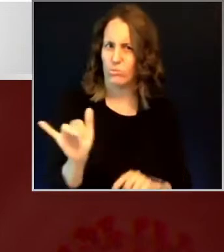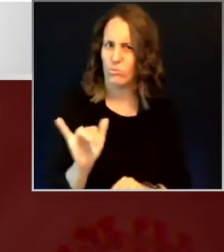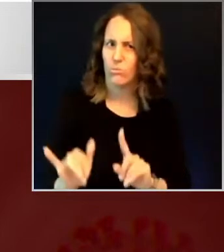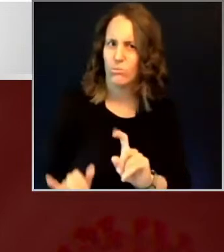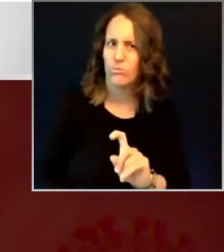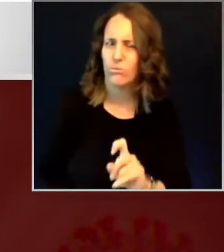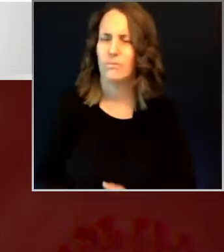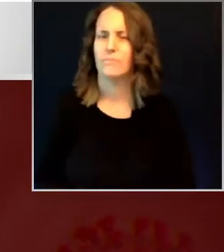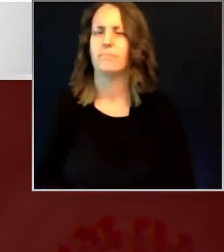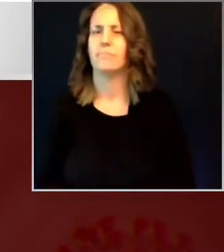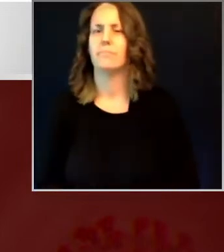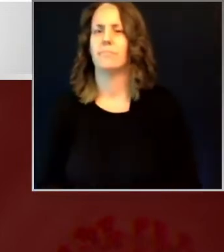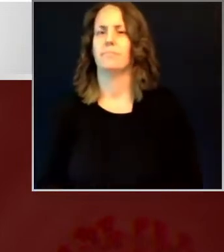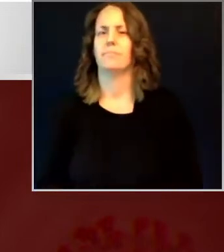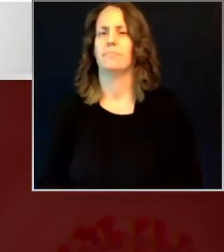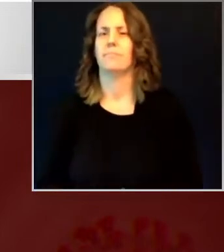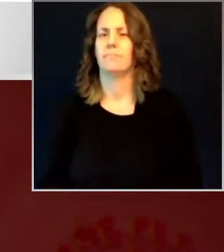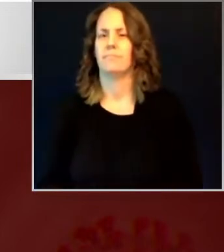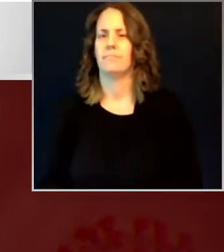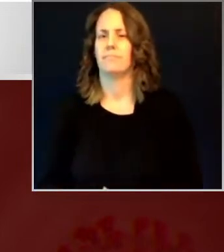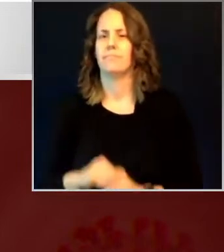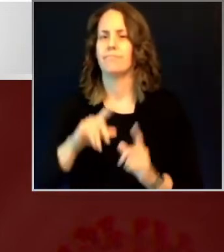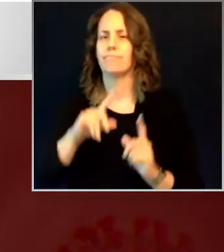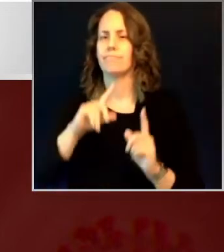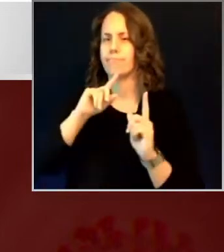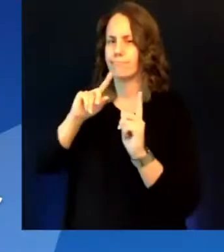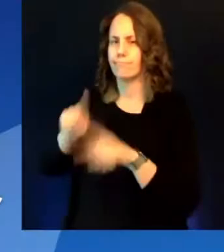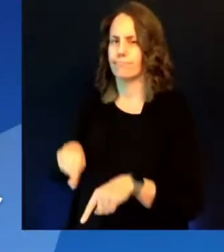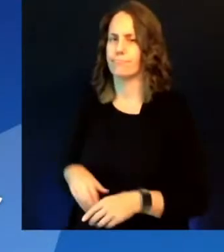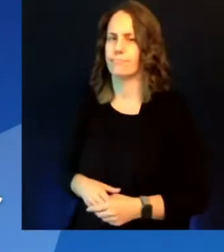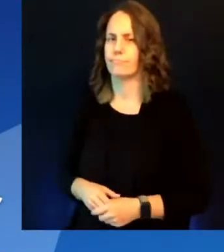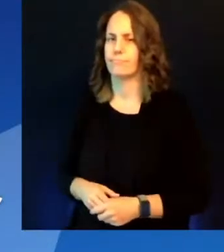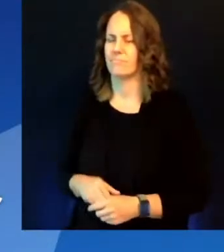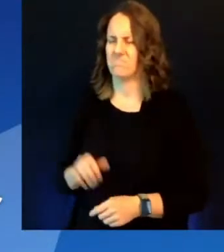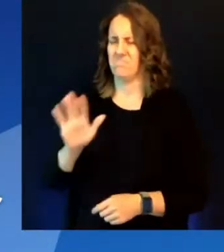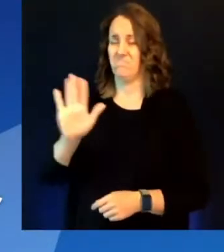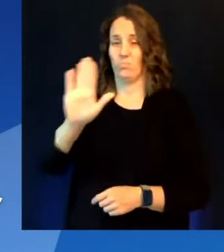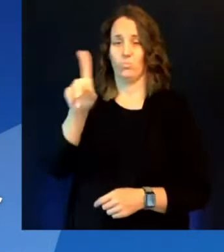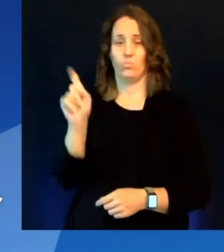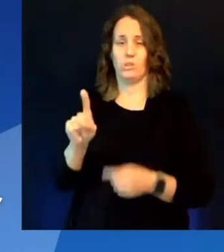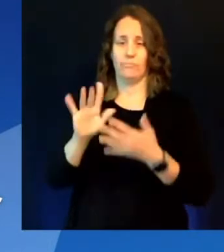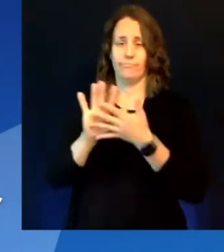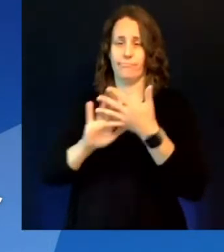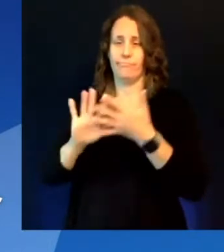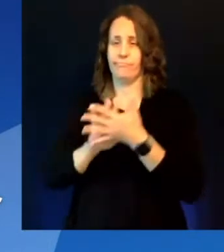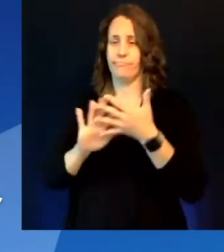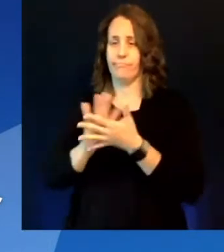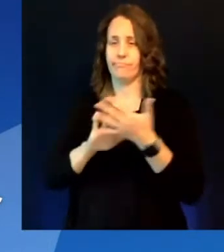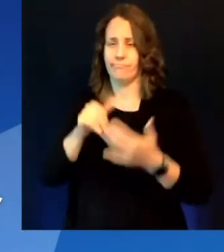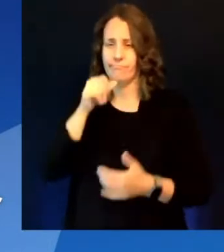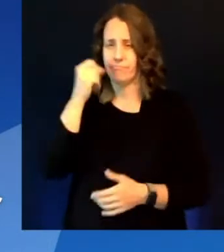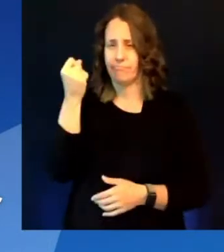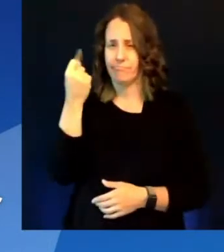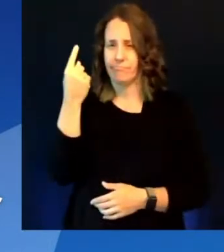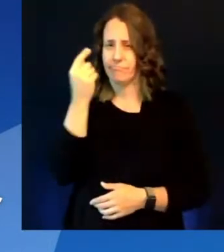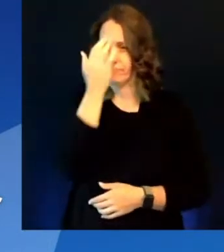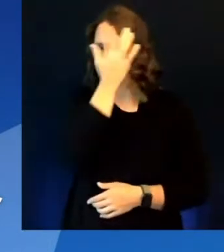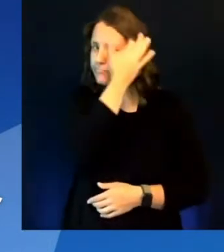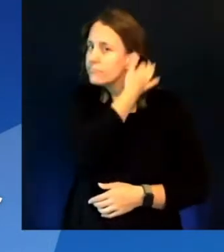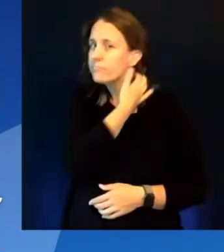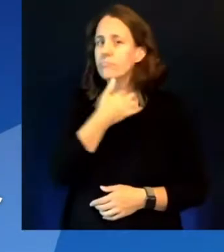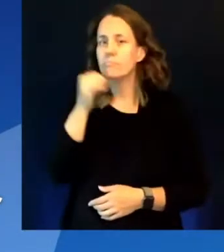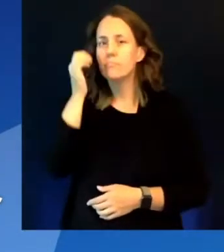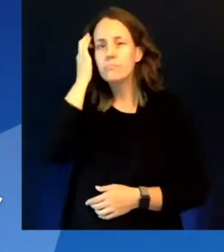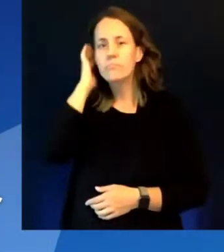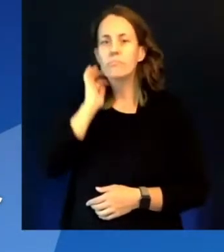Hi, I'm not sure I understand the question. The rate among unvaccinated people in Wisconsin has increased dramatically over